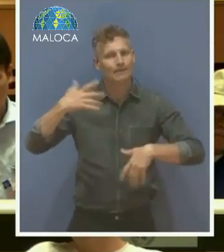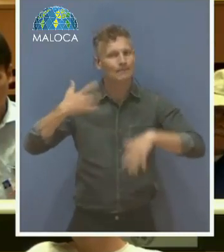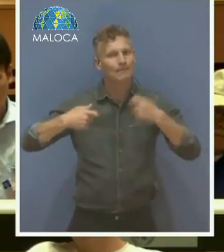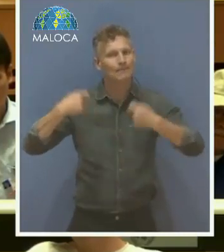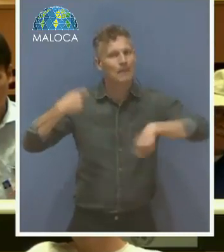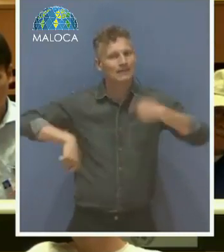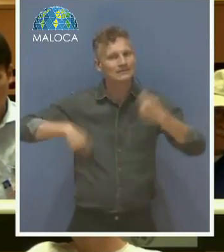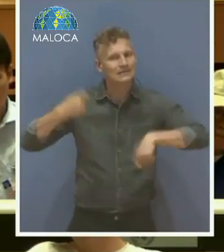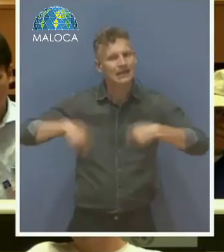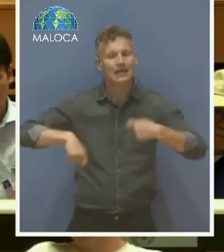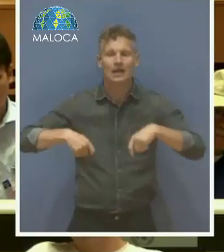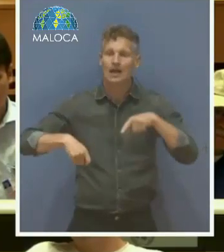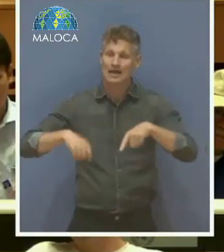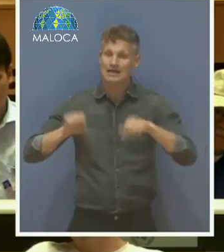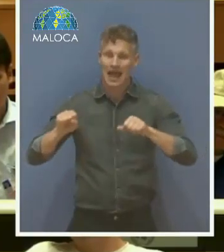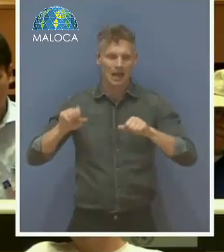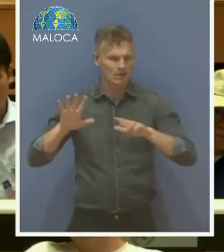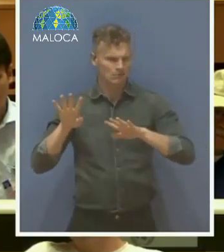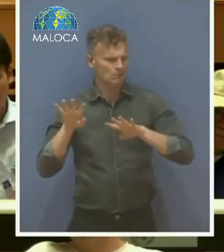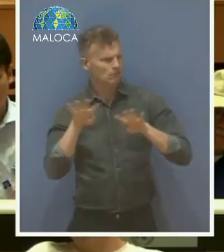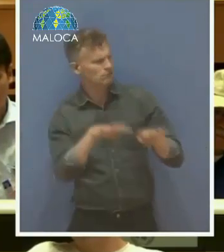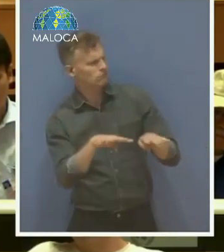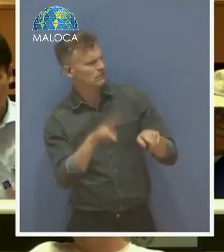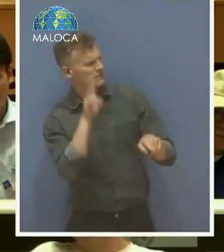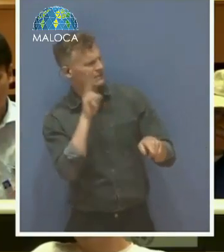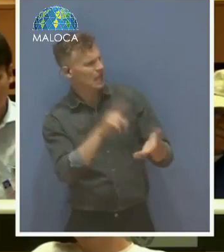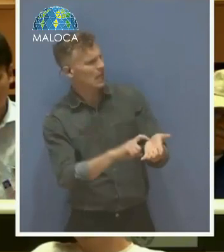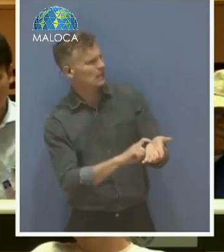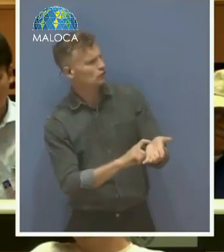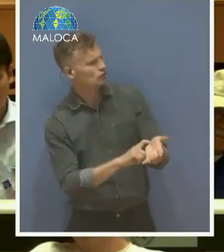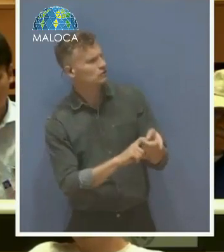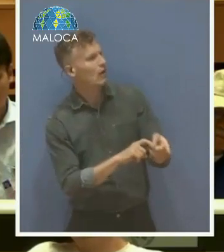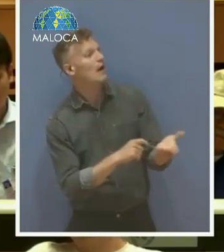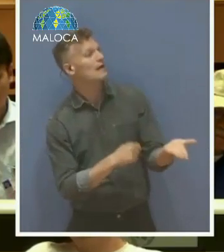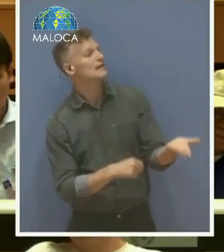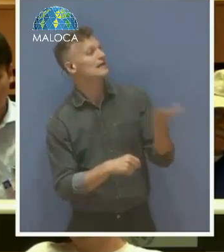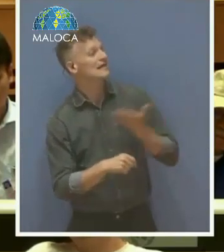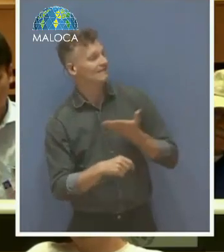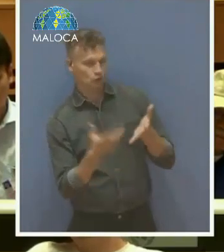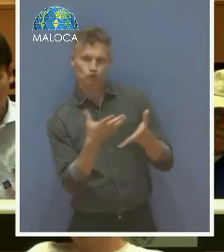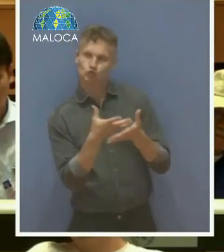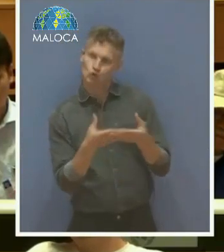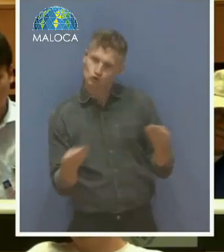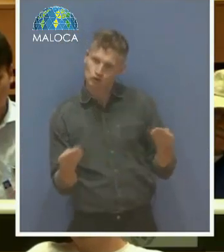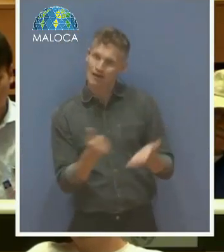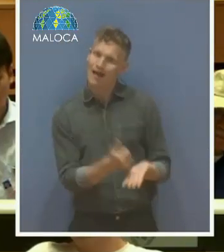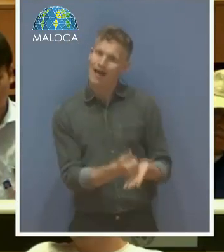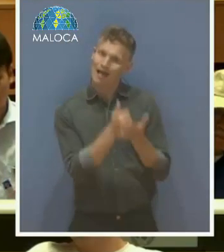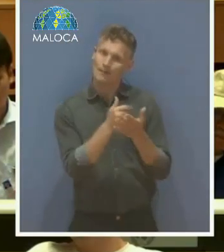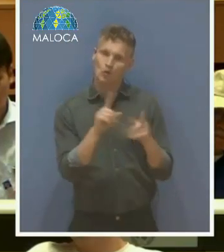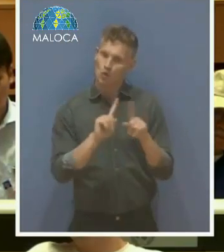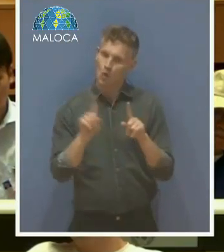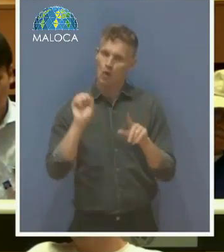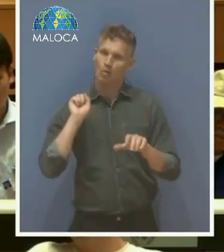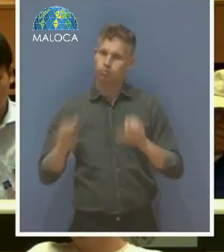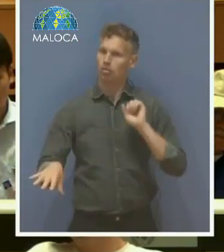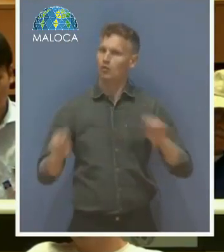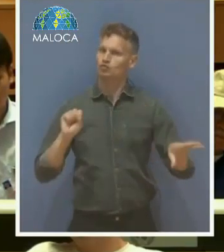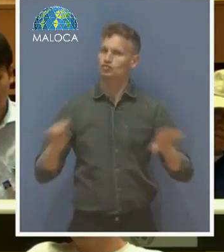make people look towards indigenous communities' practices that can offer solutions. There would be